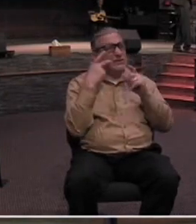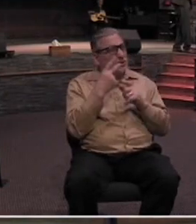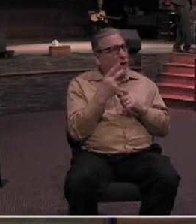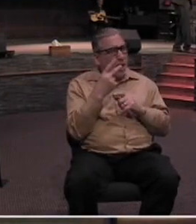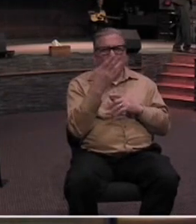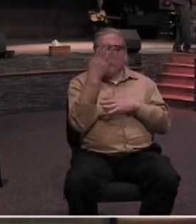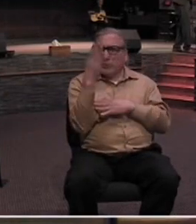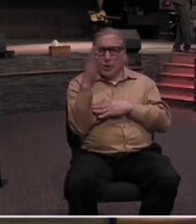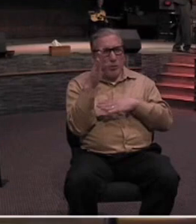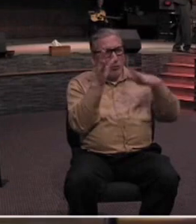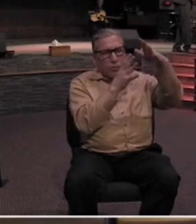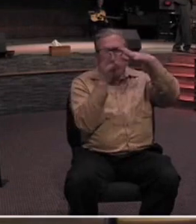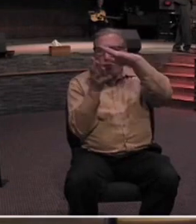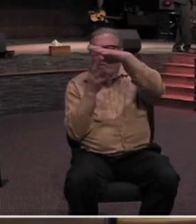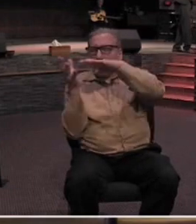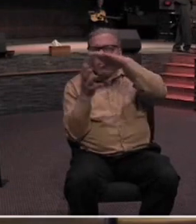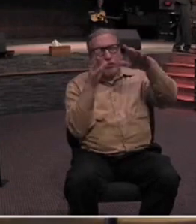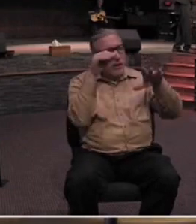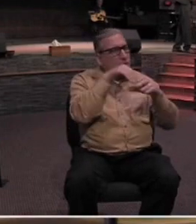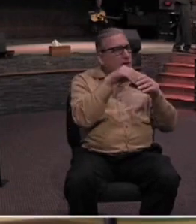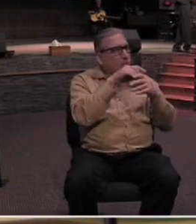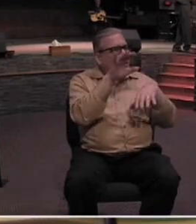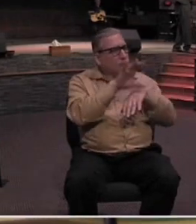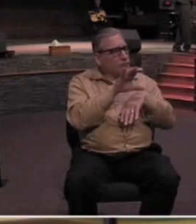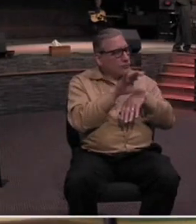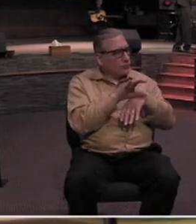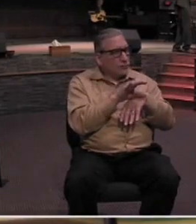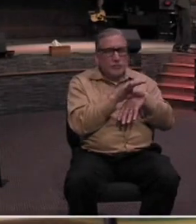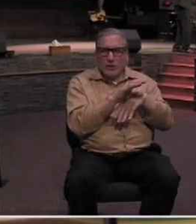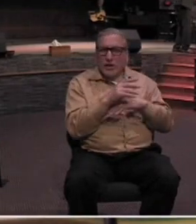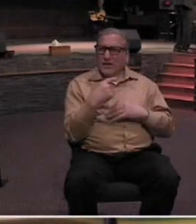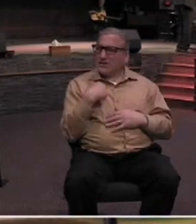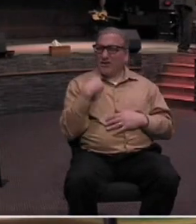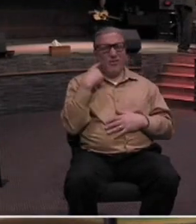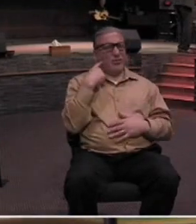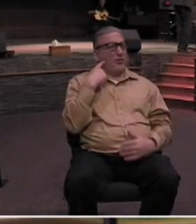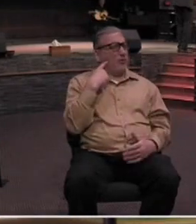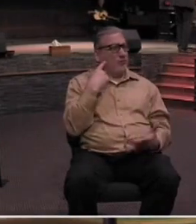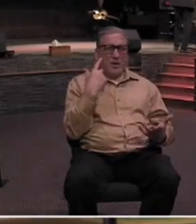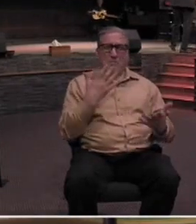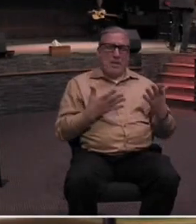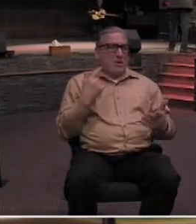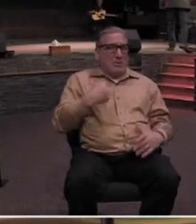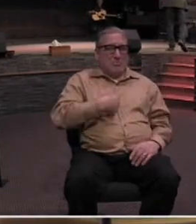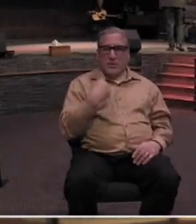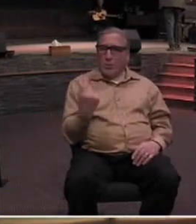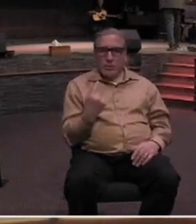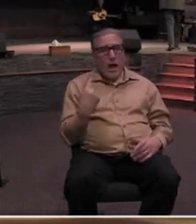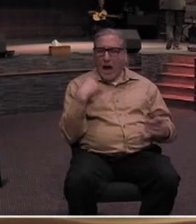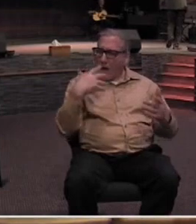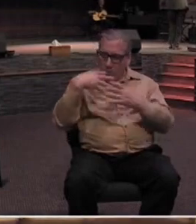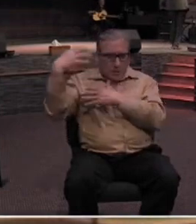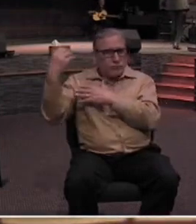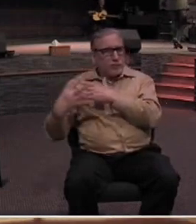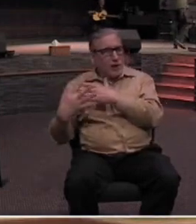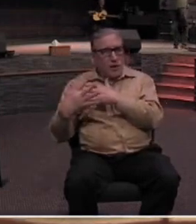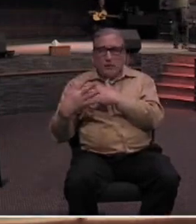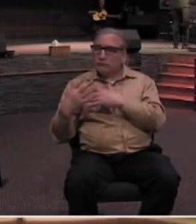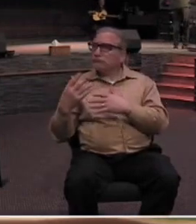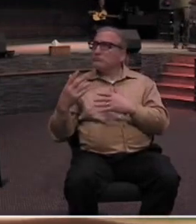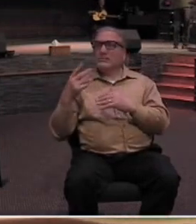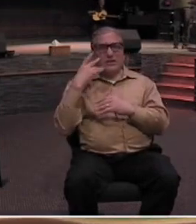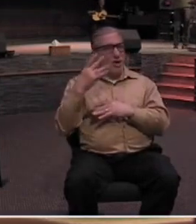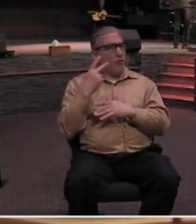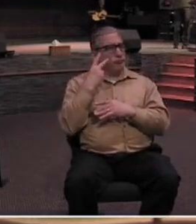haze in that tabernacle. He said, I thought it was just me, so I went outside. And when I went outside, it was clear